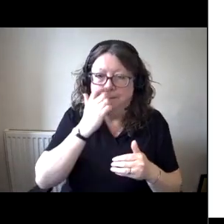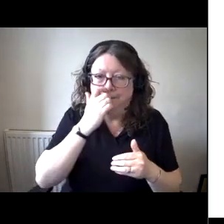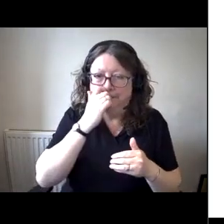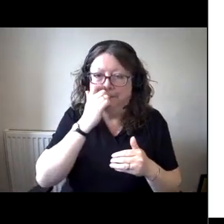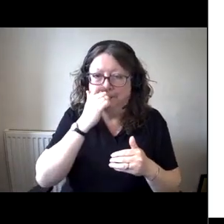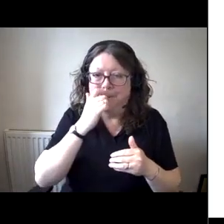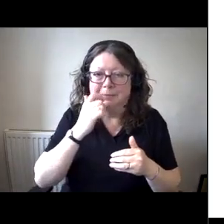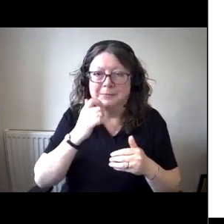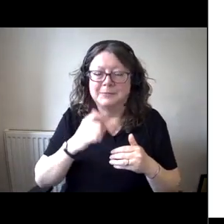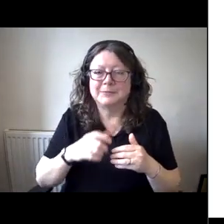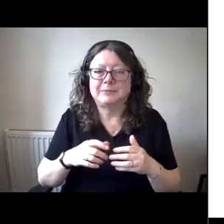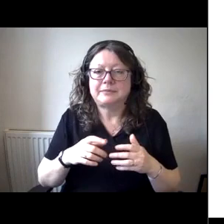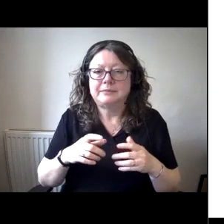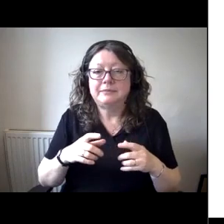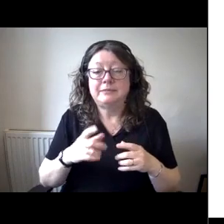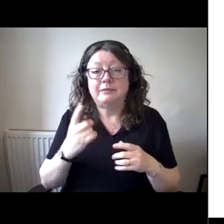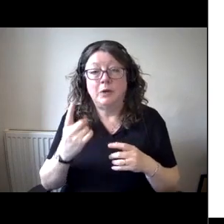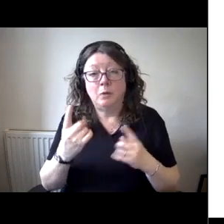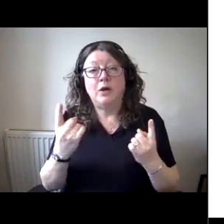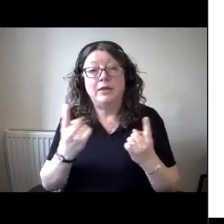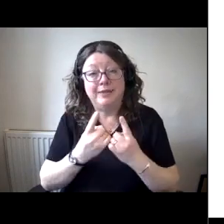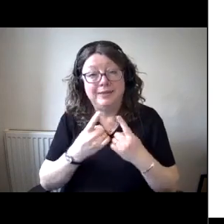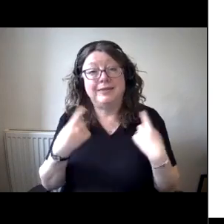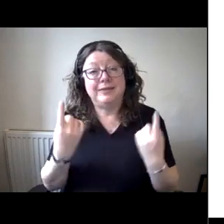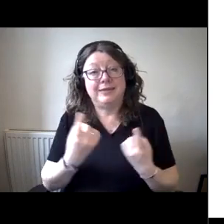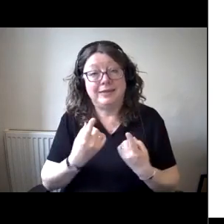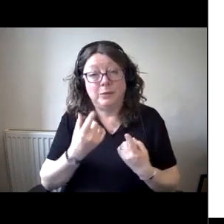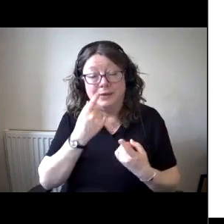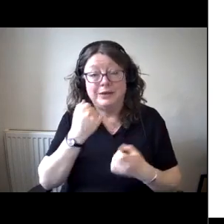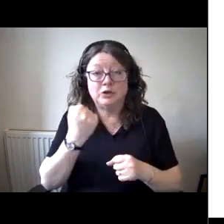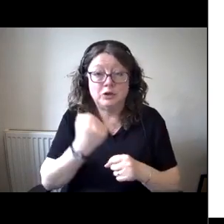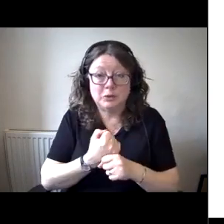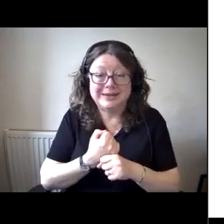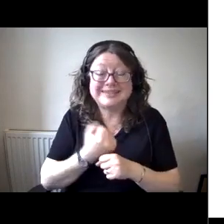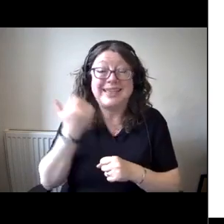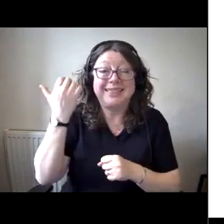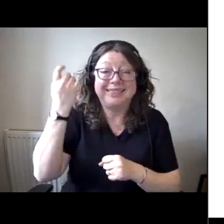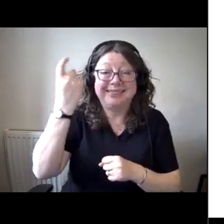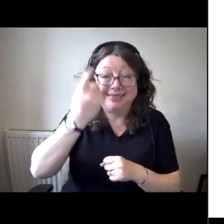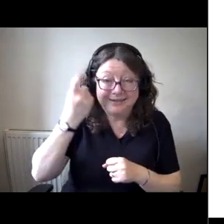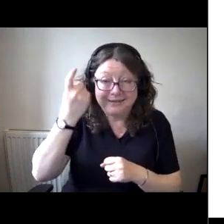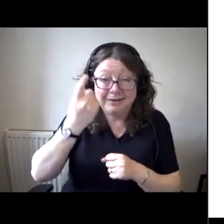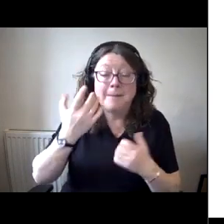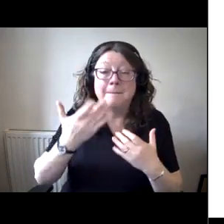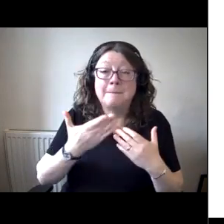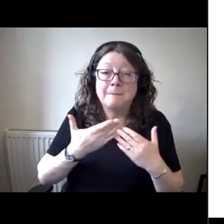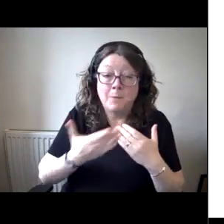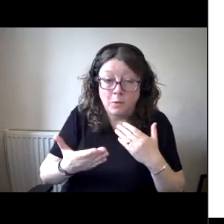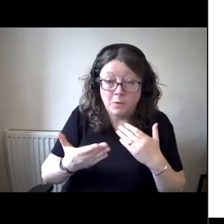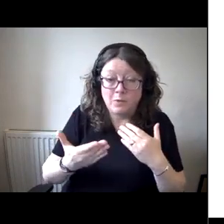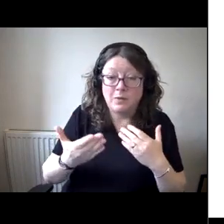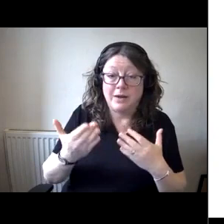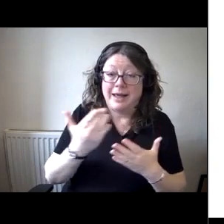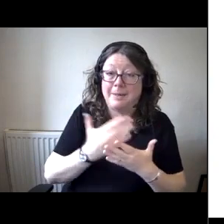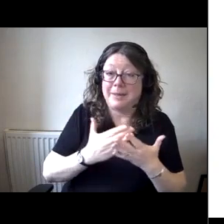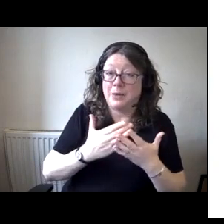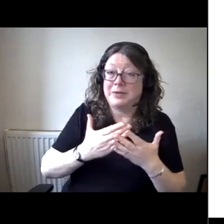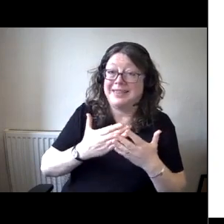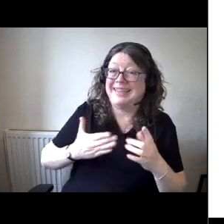Actually, what we can do is really just think a little bit more on the intention